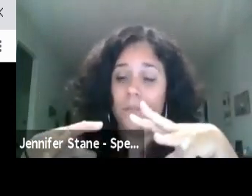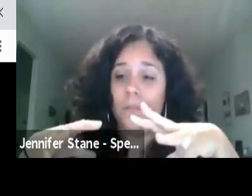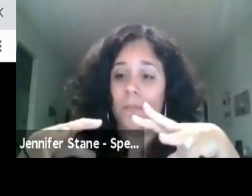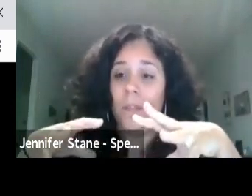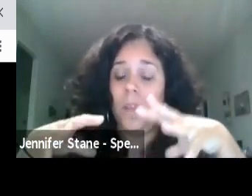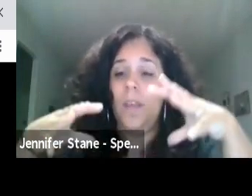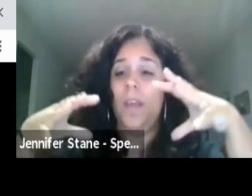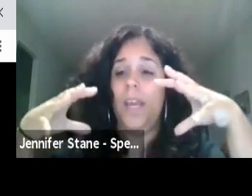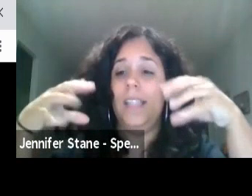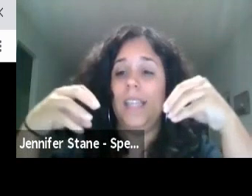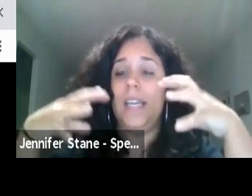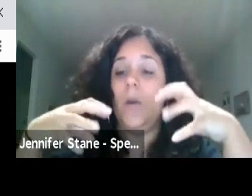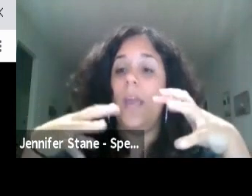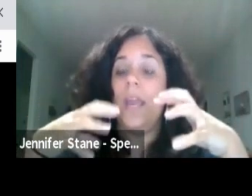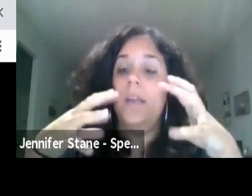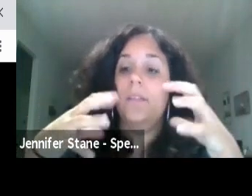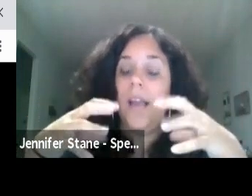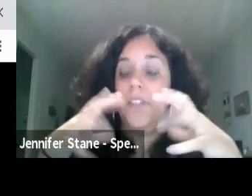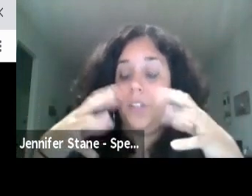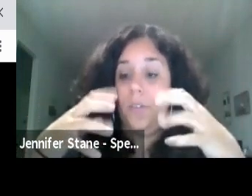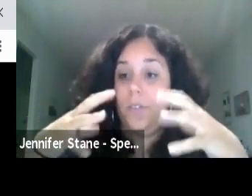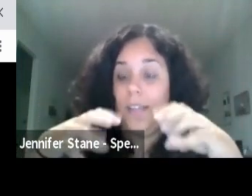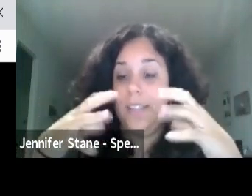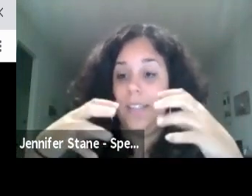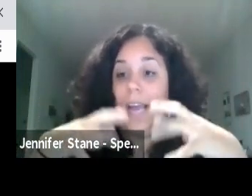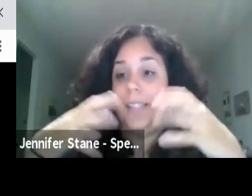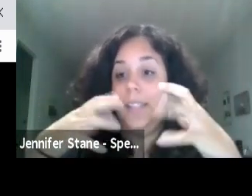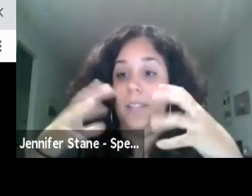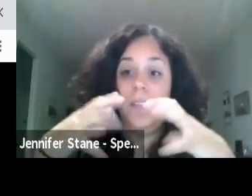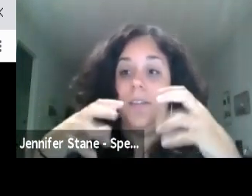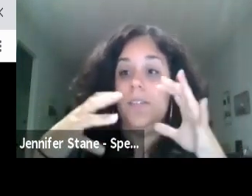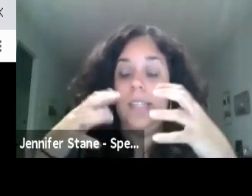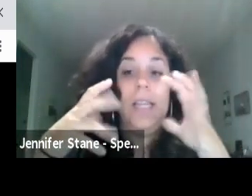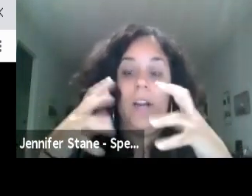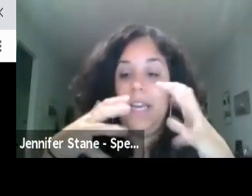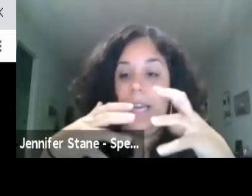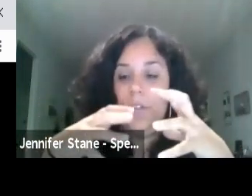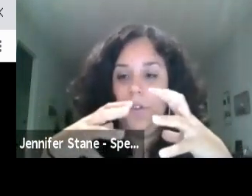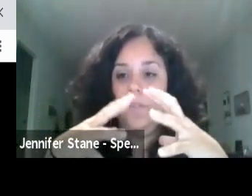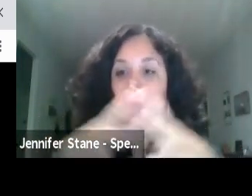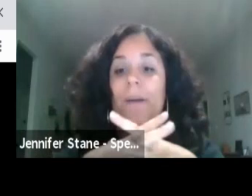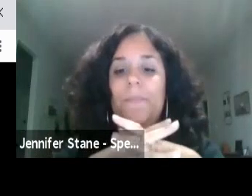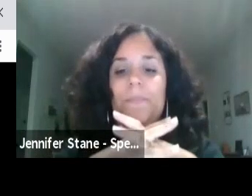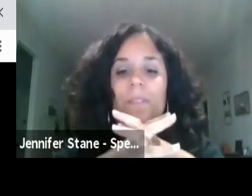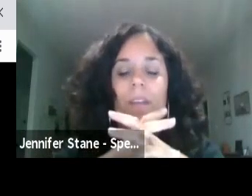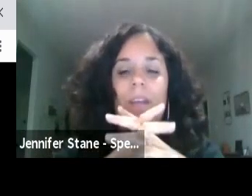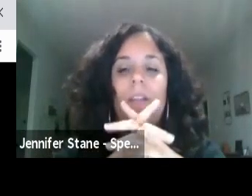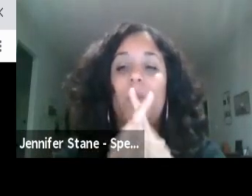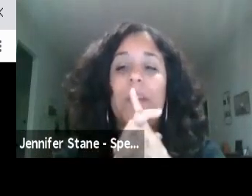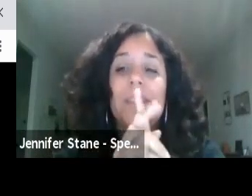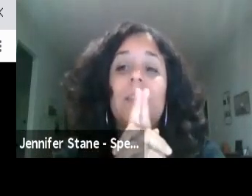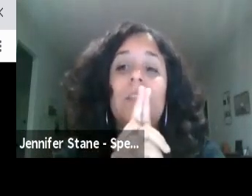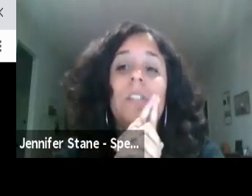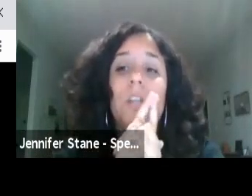there, and it's eating away at the tooth as this acid is sitting there and eating at the tooth. Now,